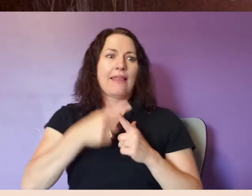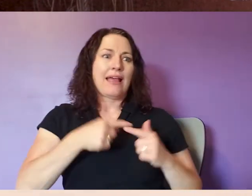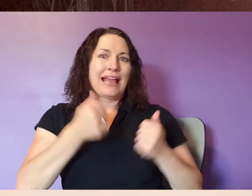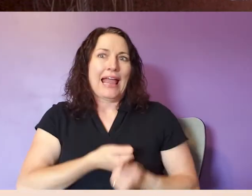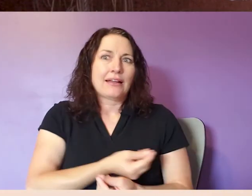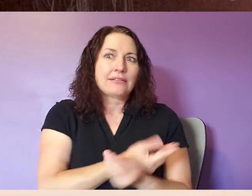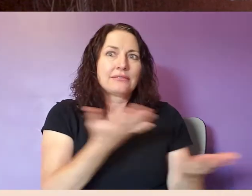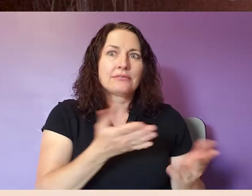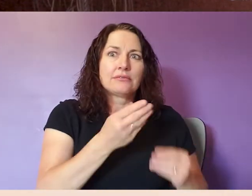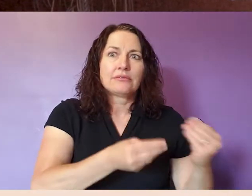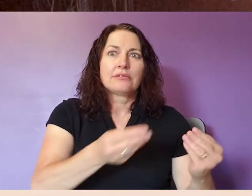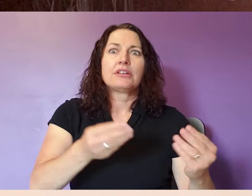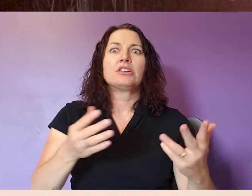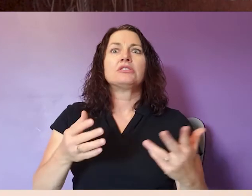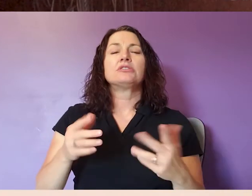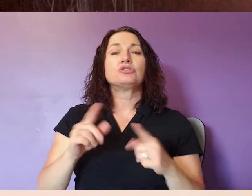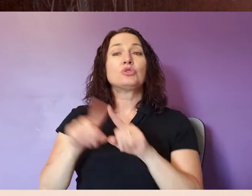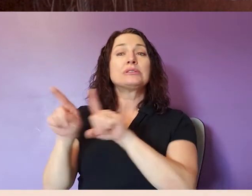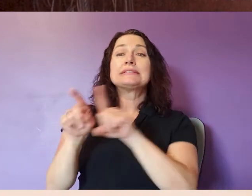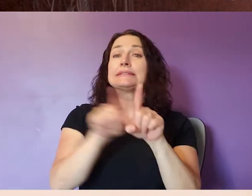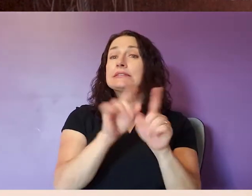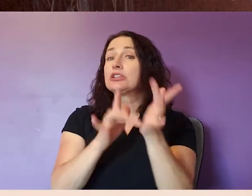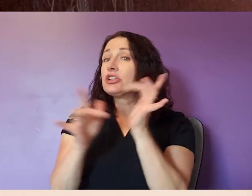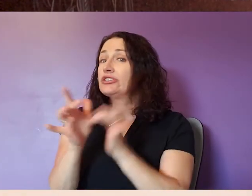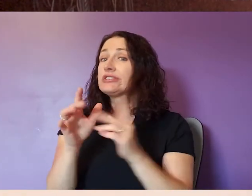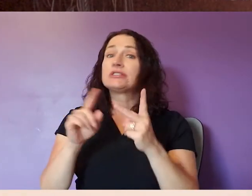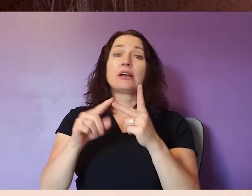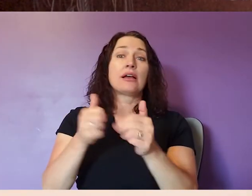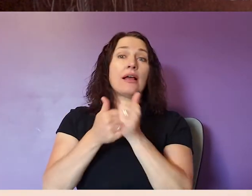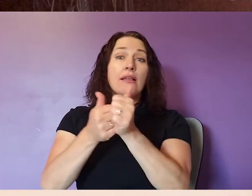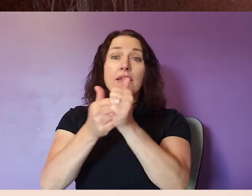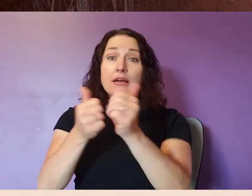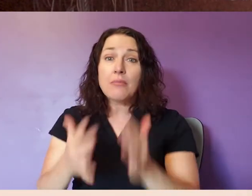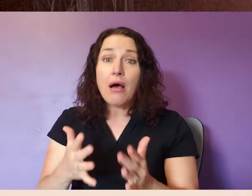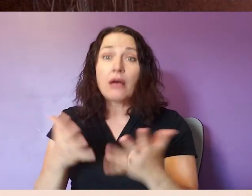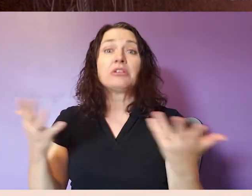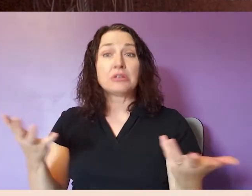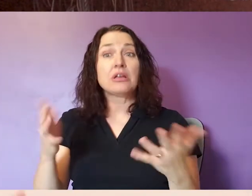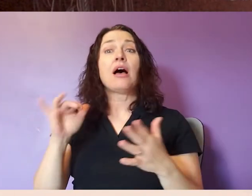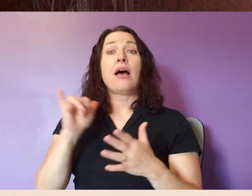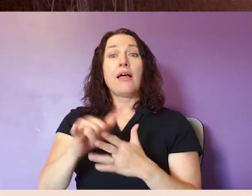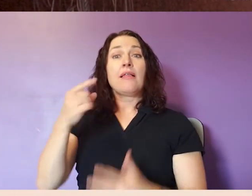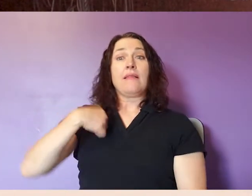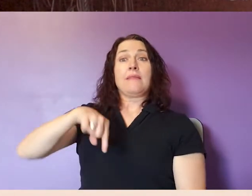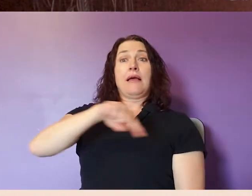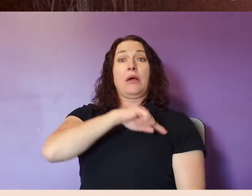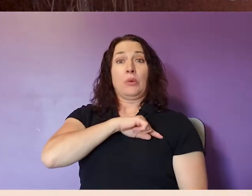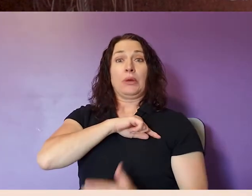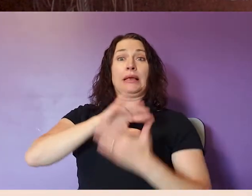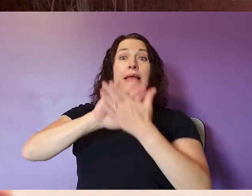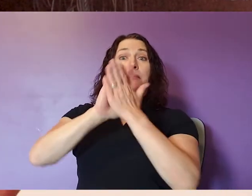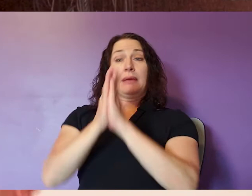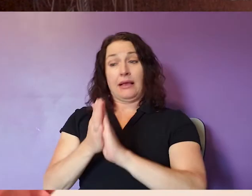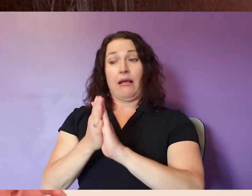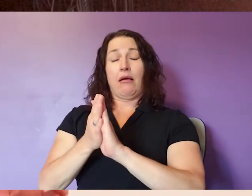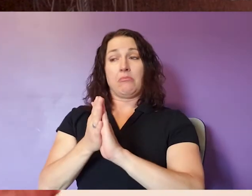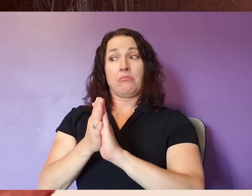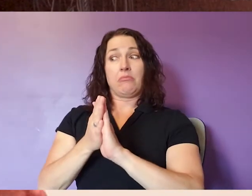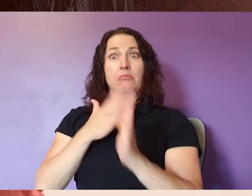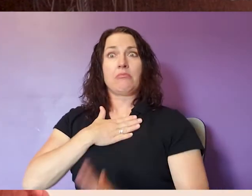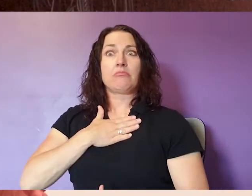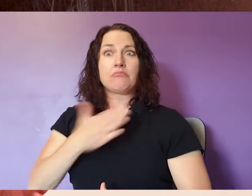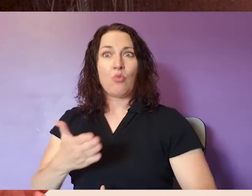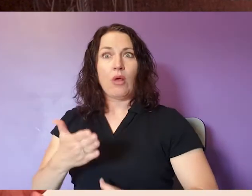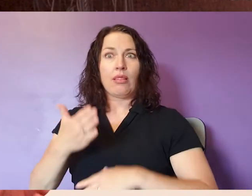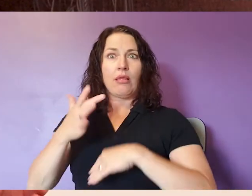but then we become as jesus was and the apostles were that they become we become available that